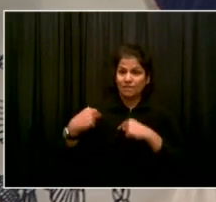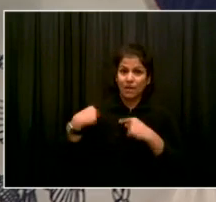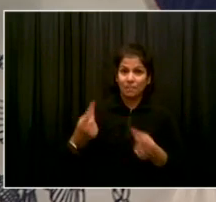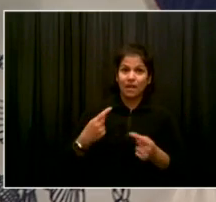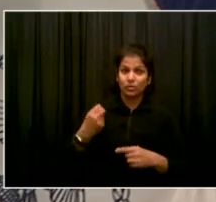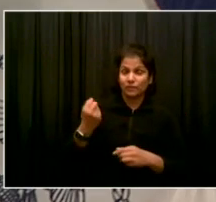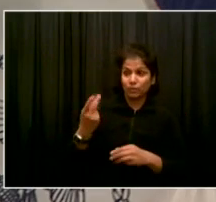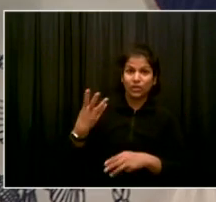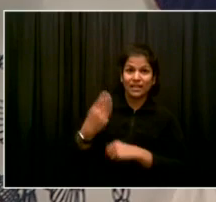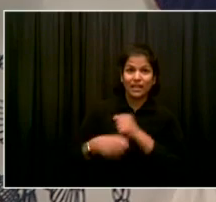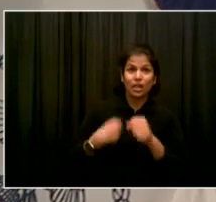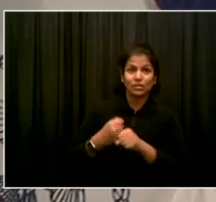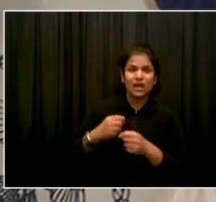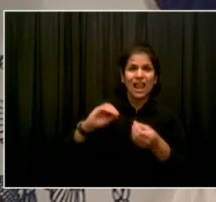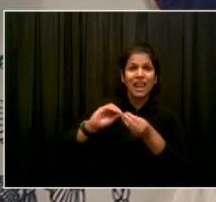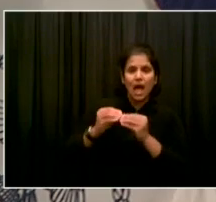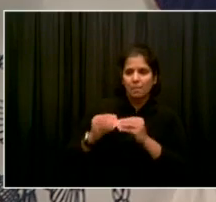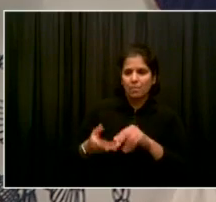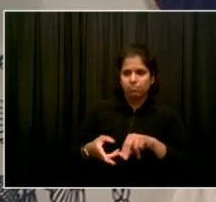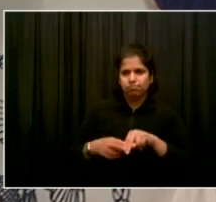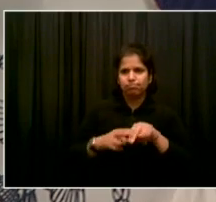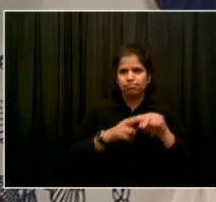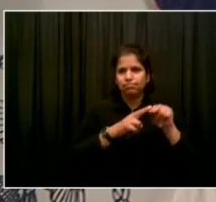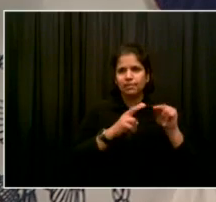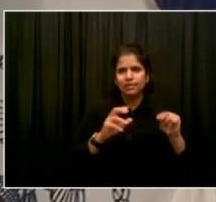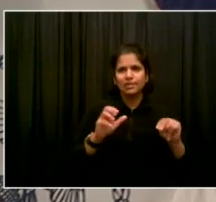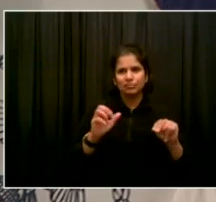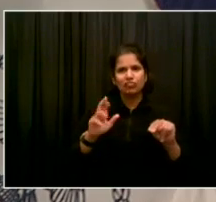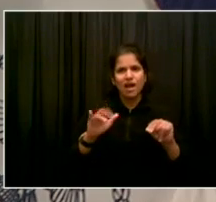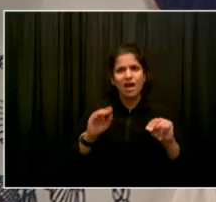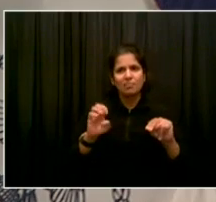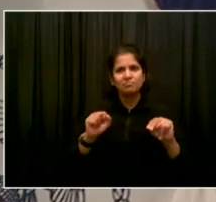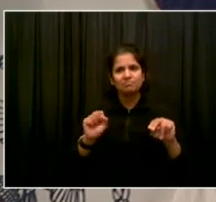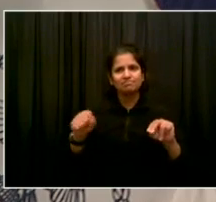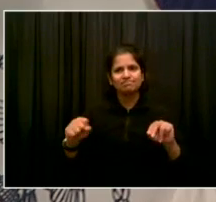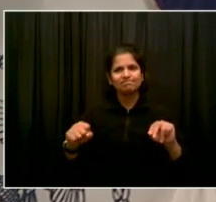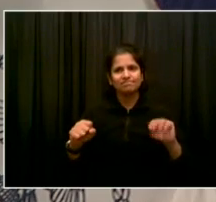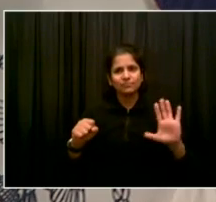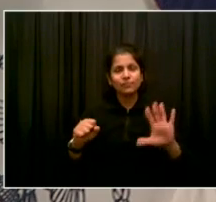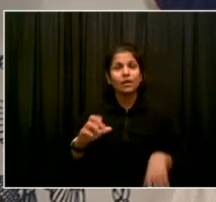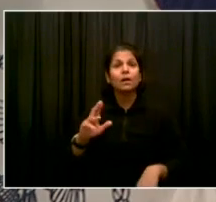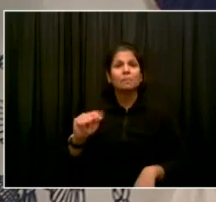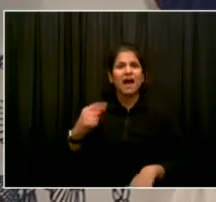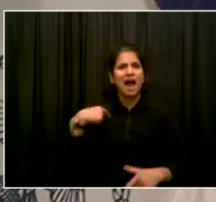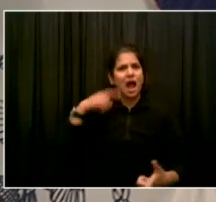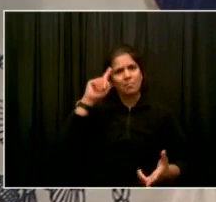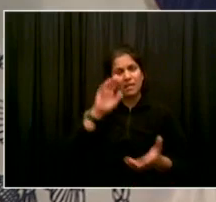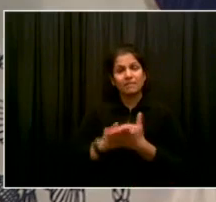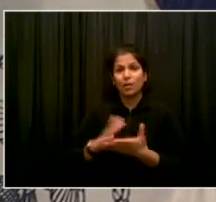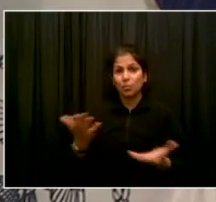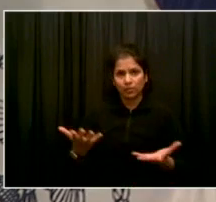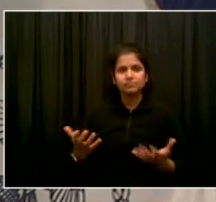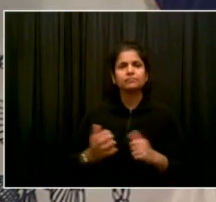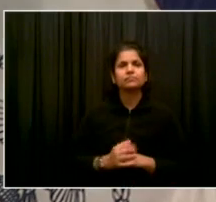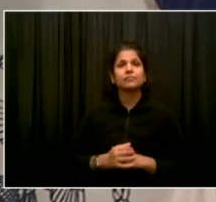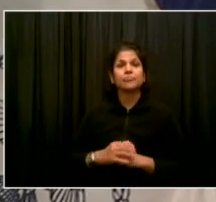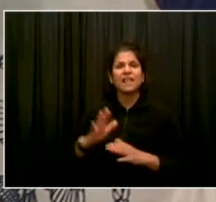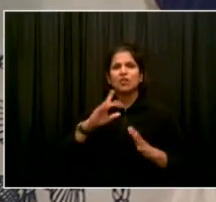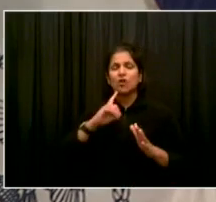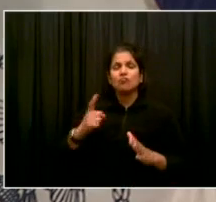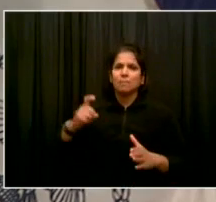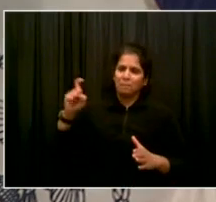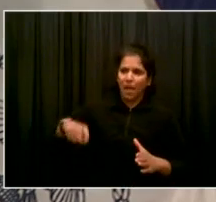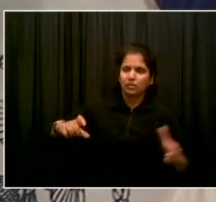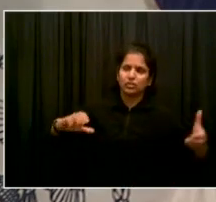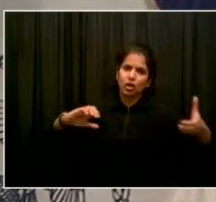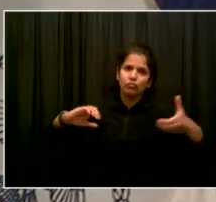believe the combination of the government and the police standing strong with the community and other communities standing together with the Jewish community